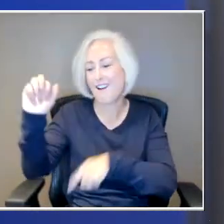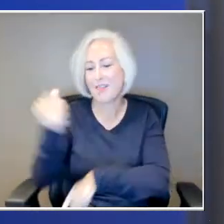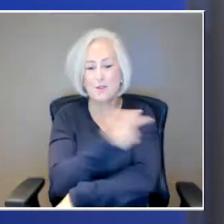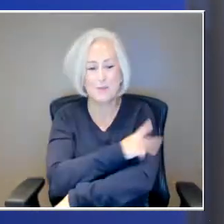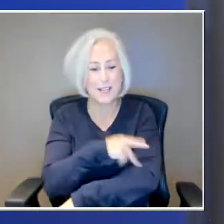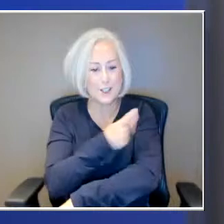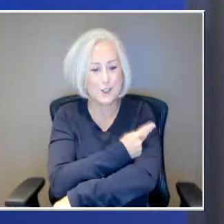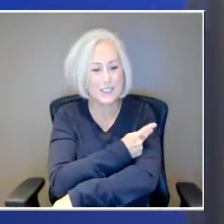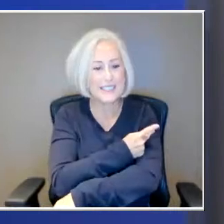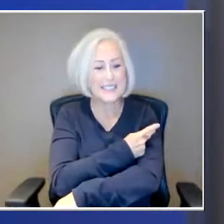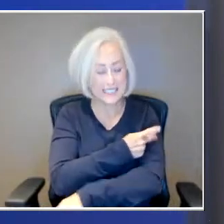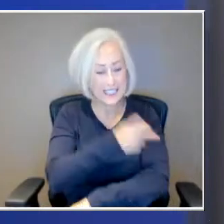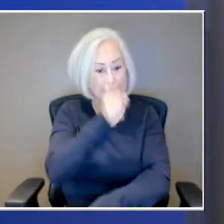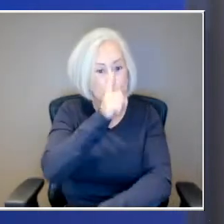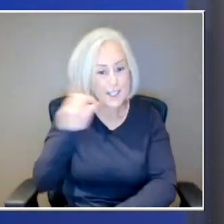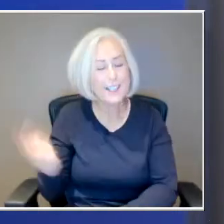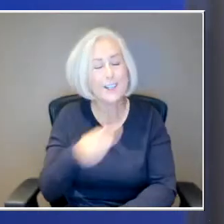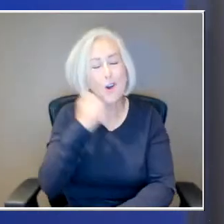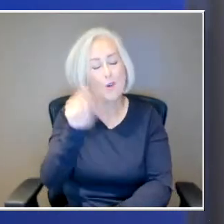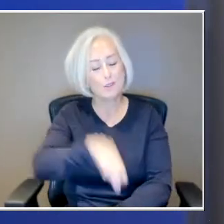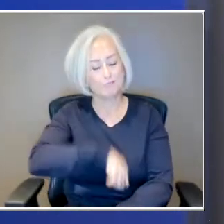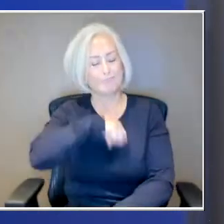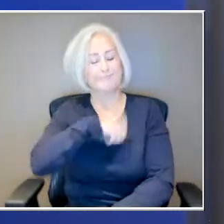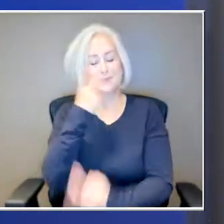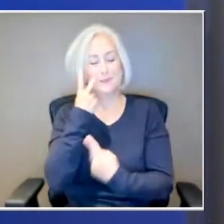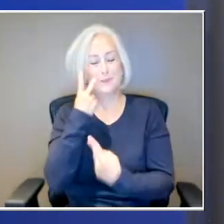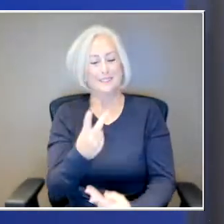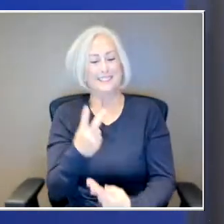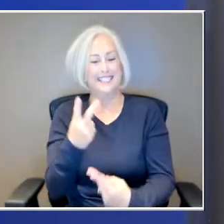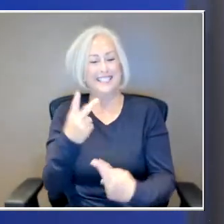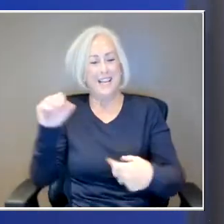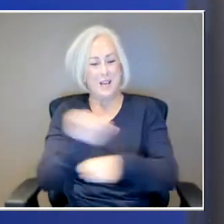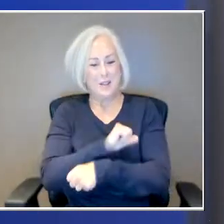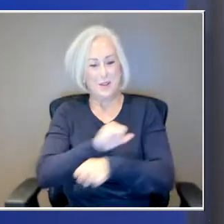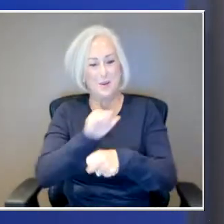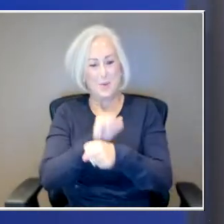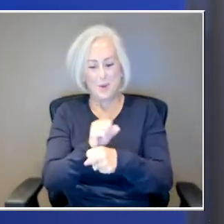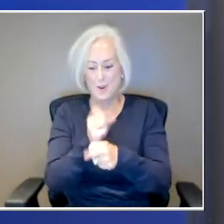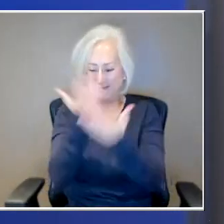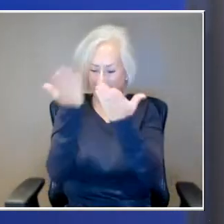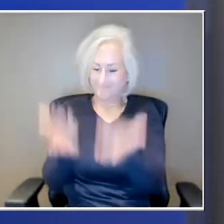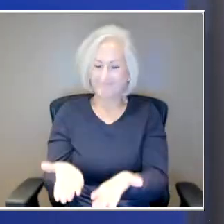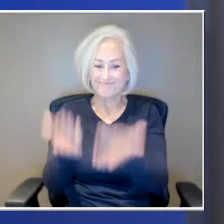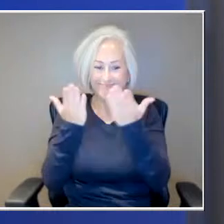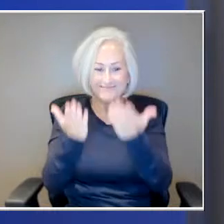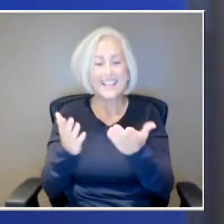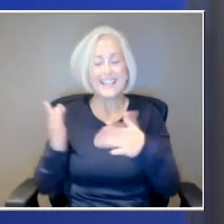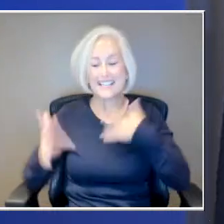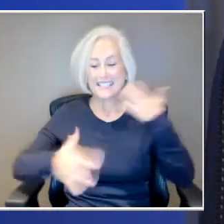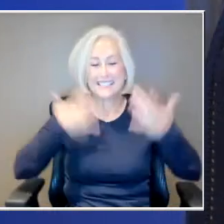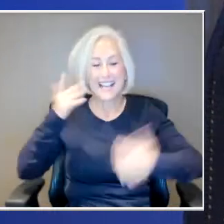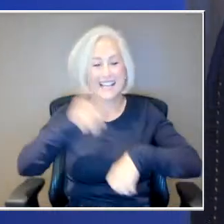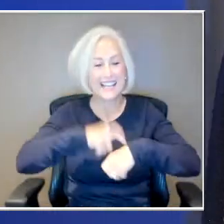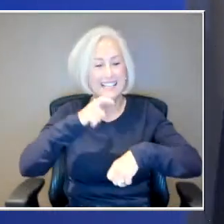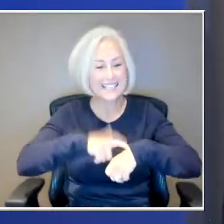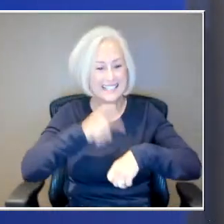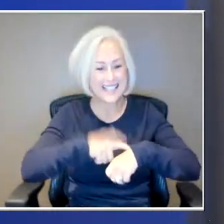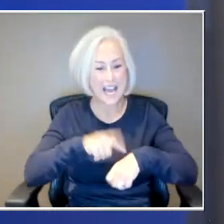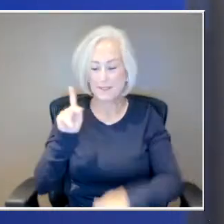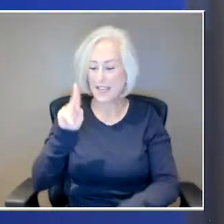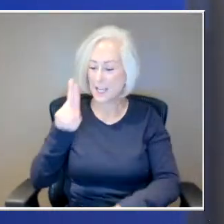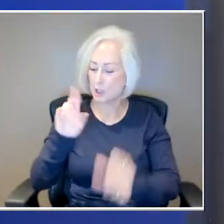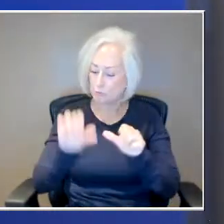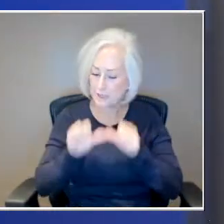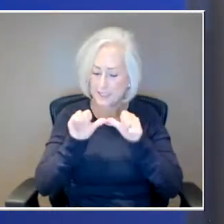really always a privilege to see the work come to fruition. It's an exciting time. KU continues to be at the